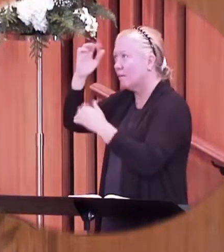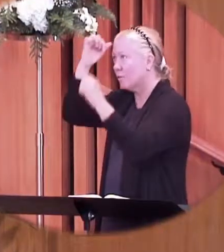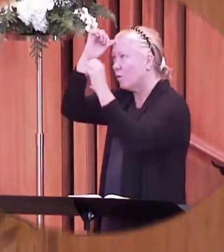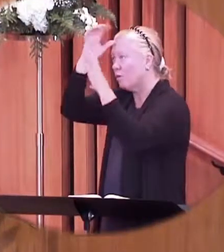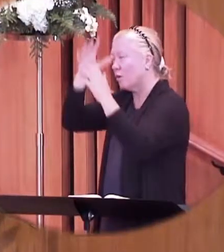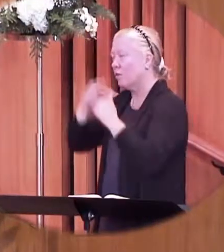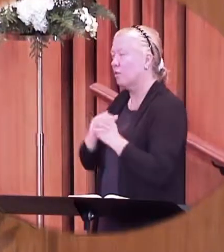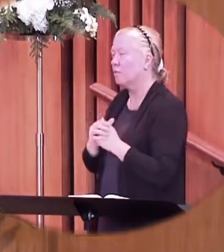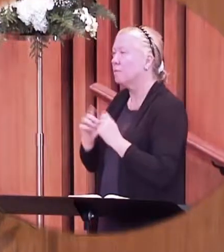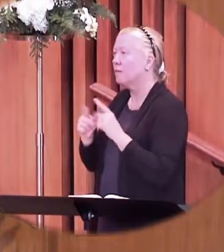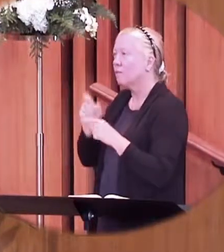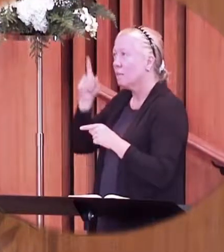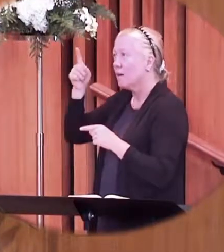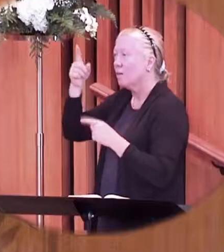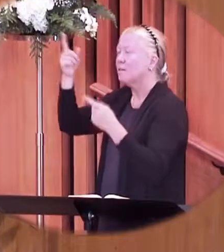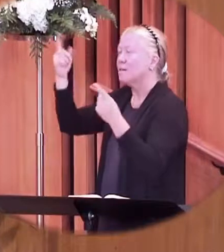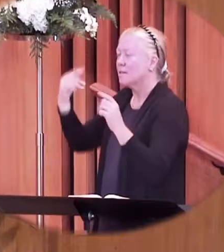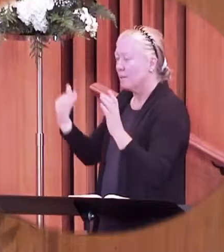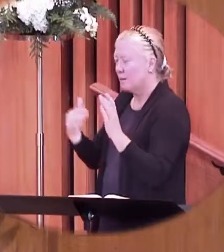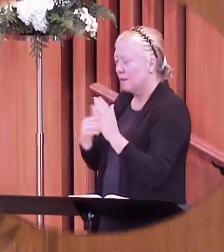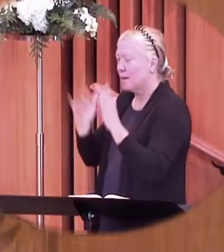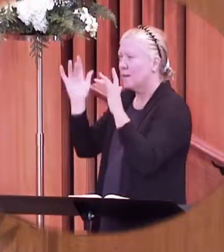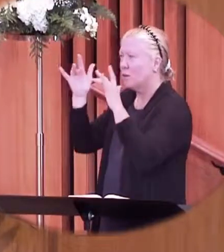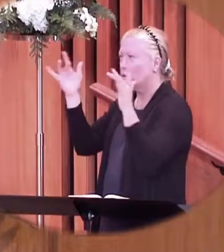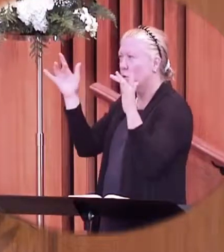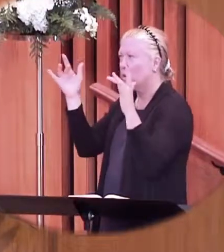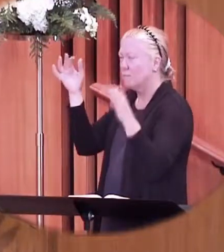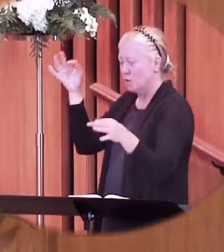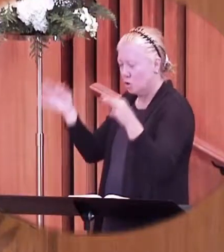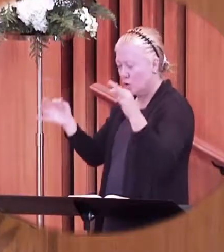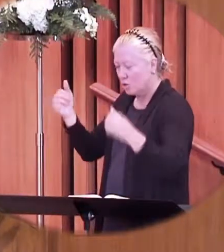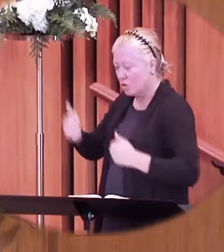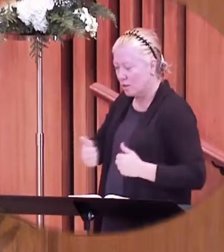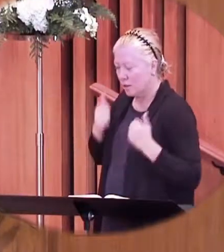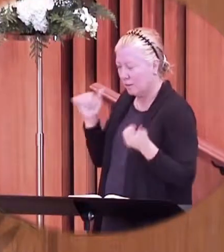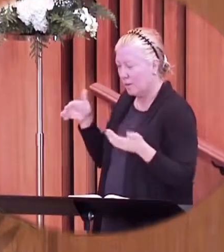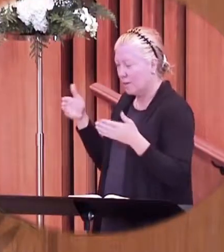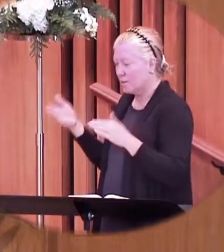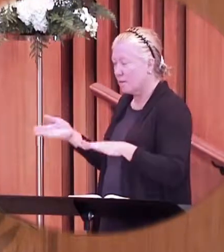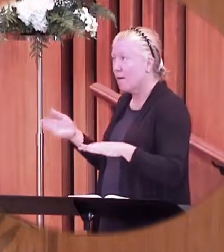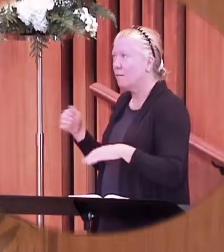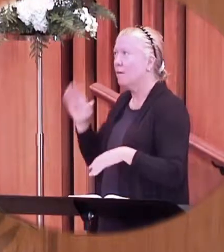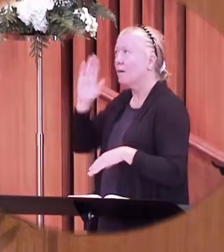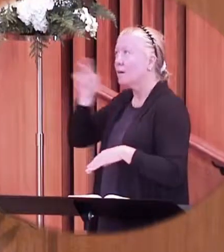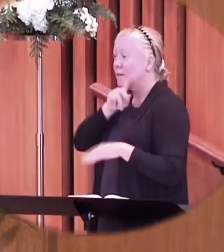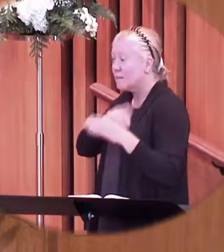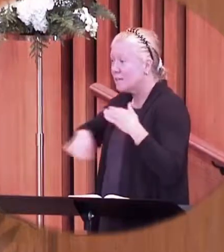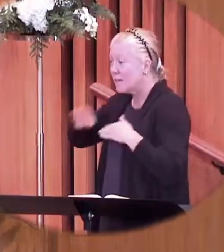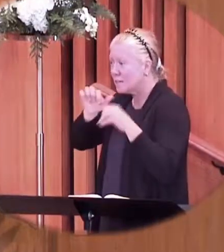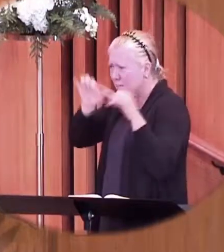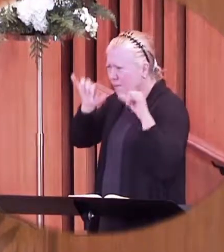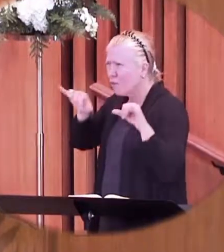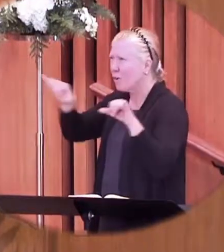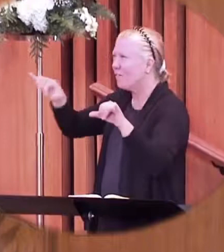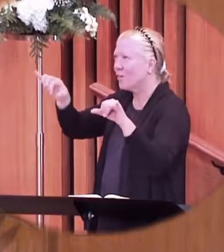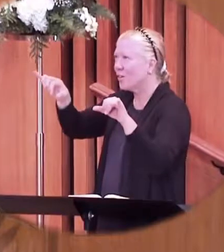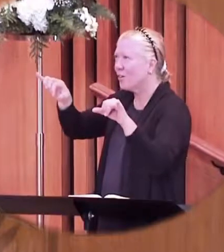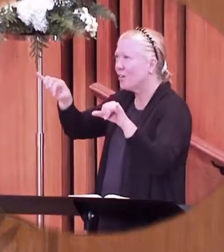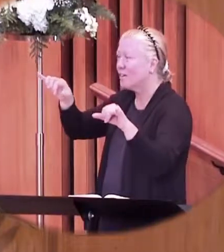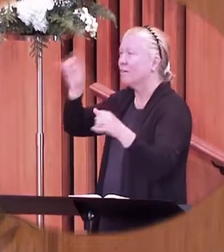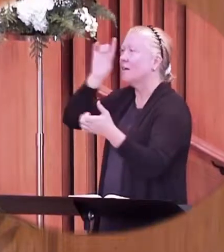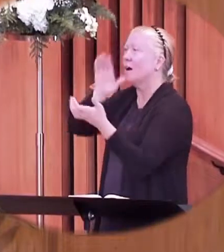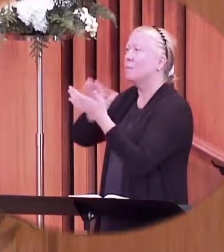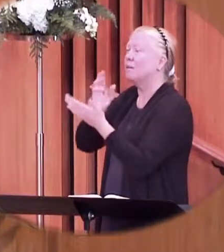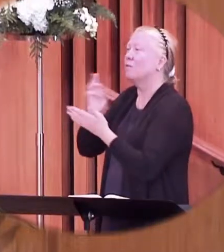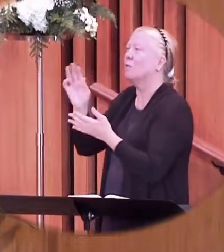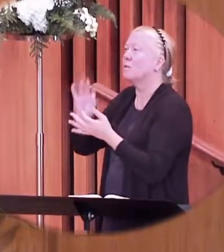Father. He will come again in glory to judge the living and the dead, and his kingdom will have no end. I believe in